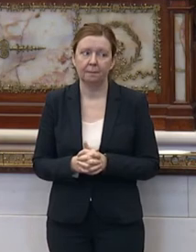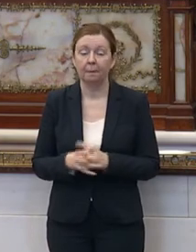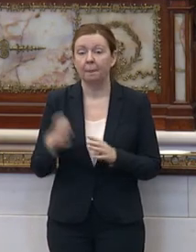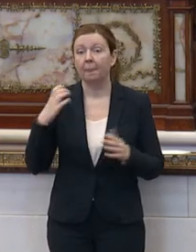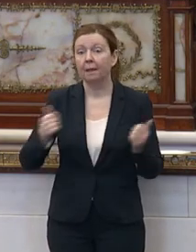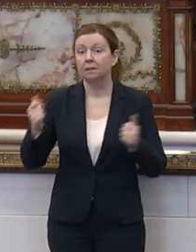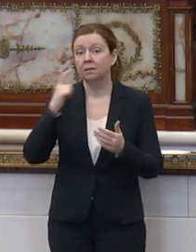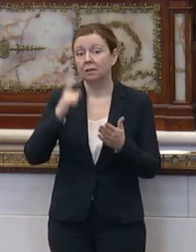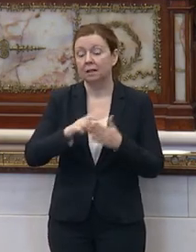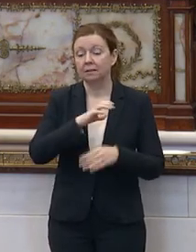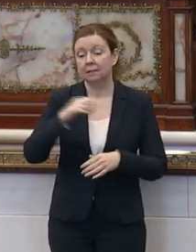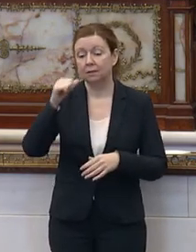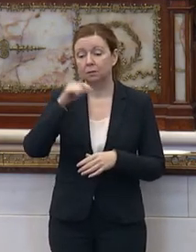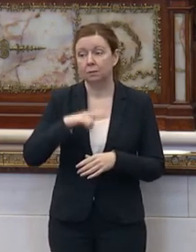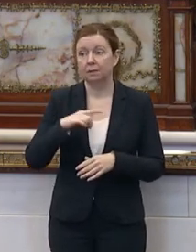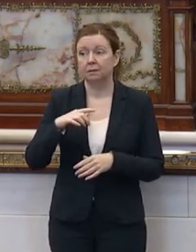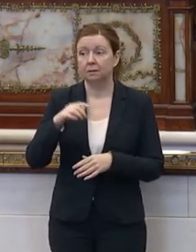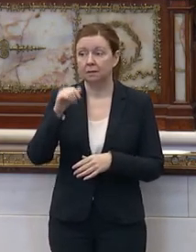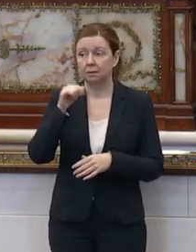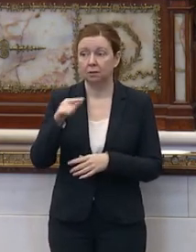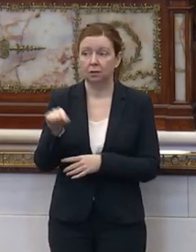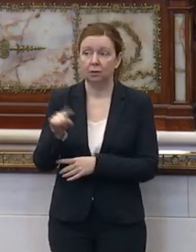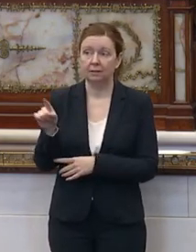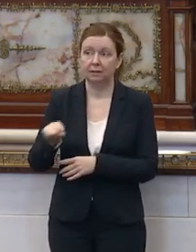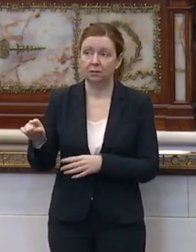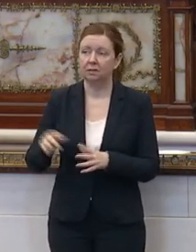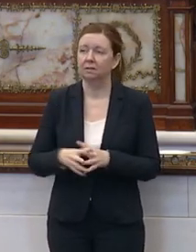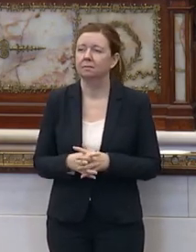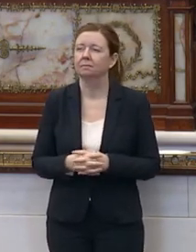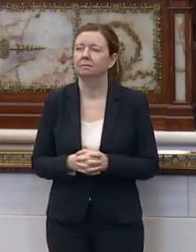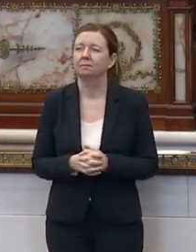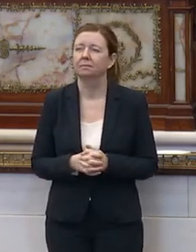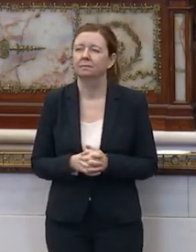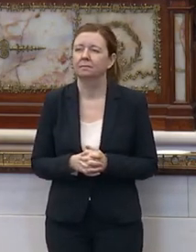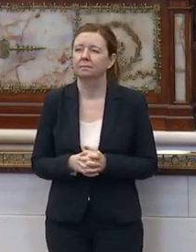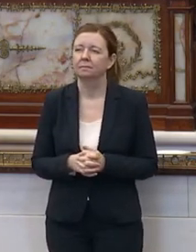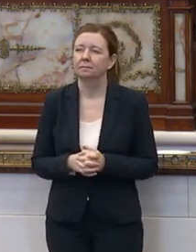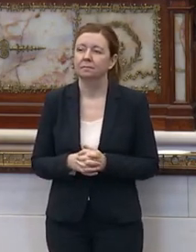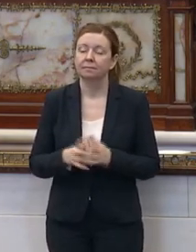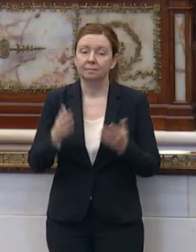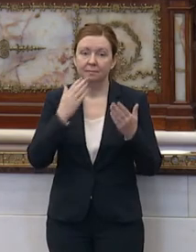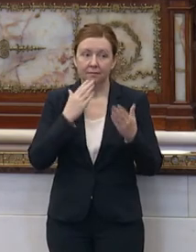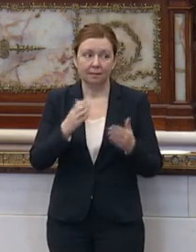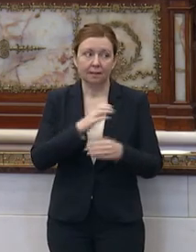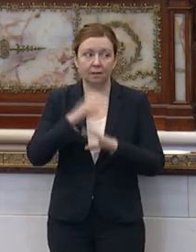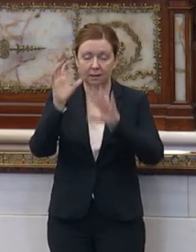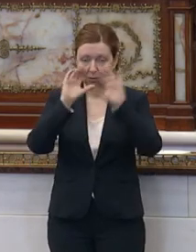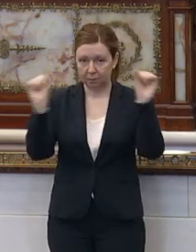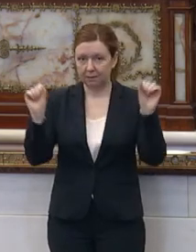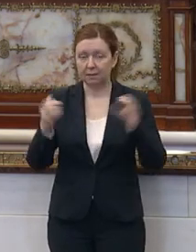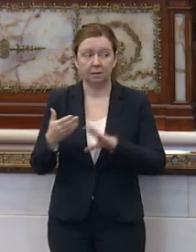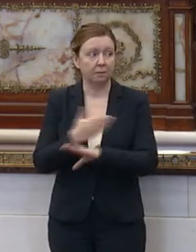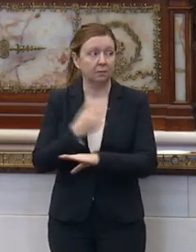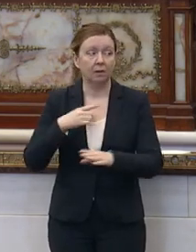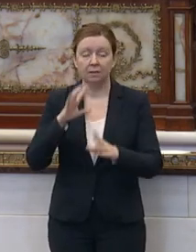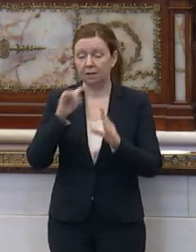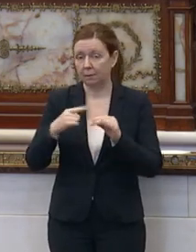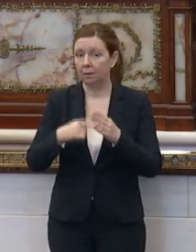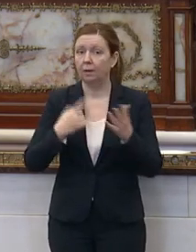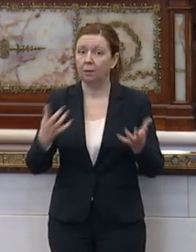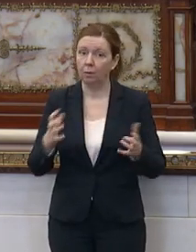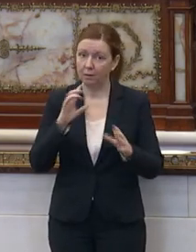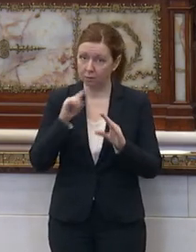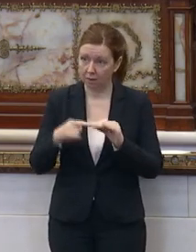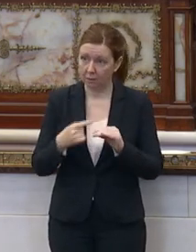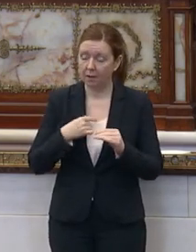Chair recognizes Councilwoman Quinona Sanchez. Thank you, Council President. And before I talk about what I wanted to